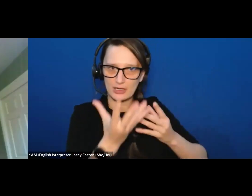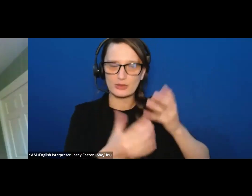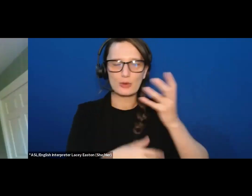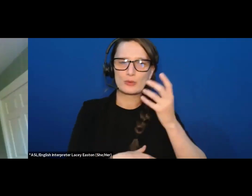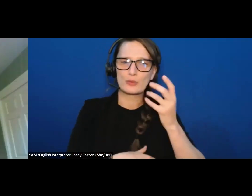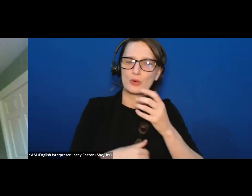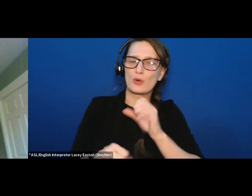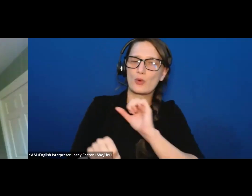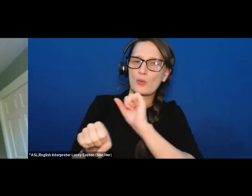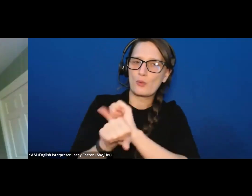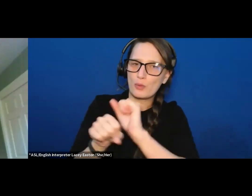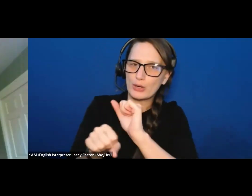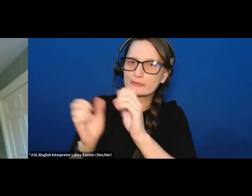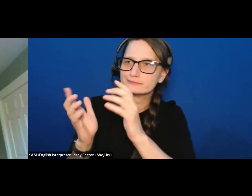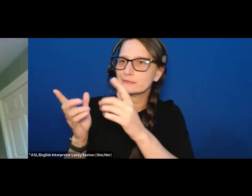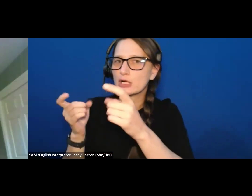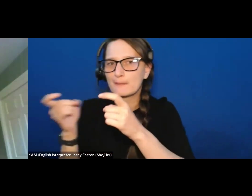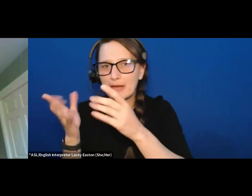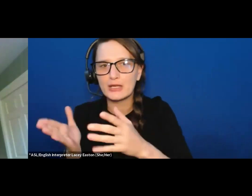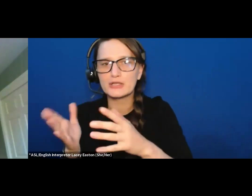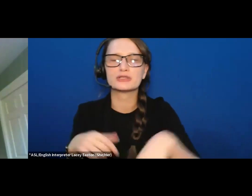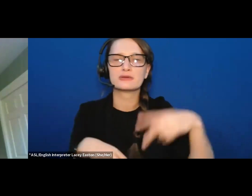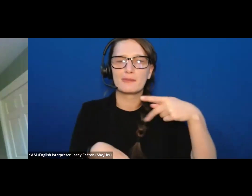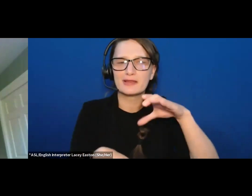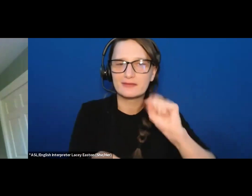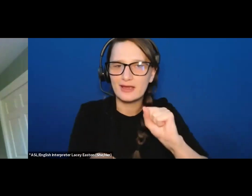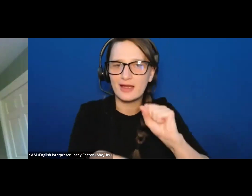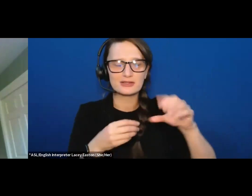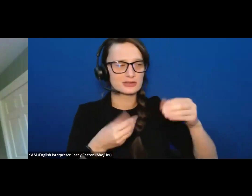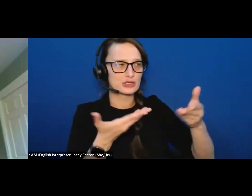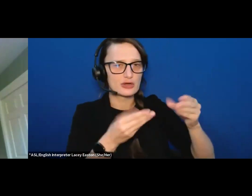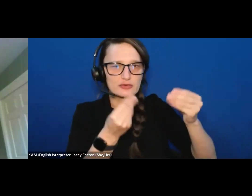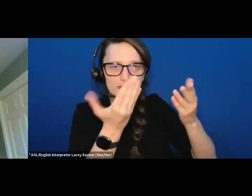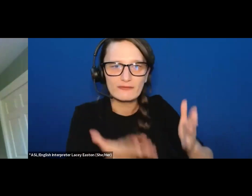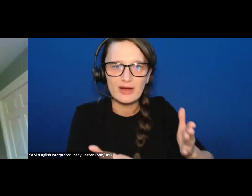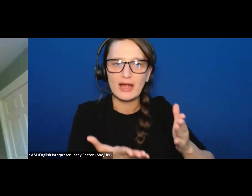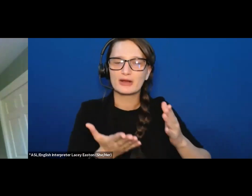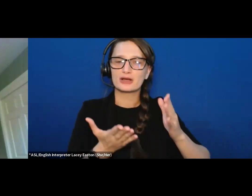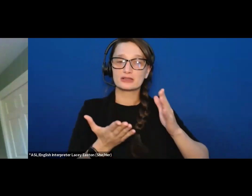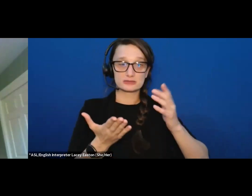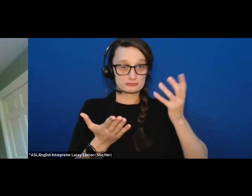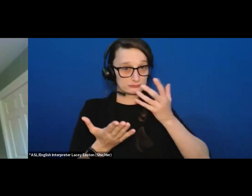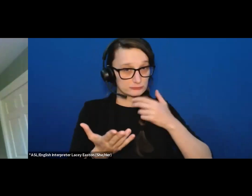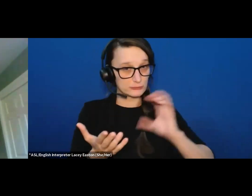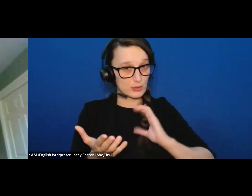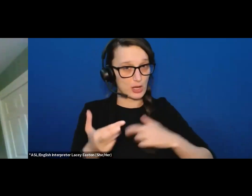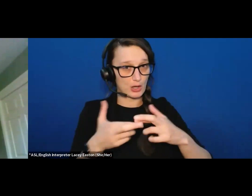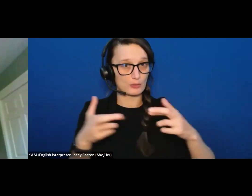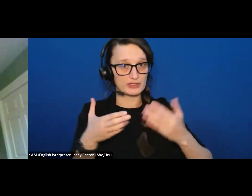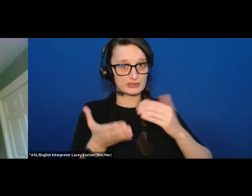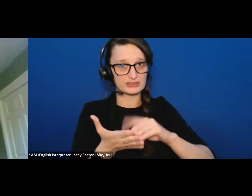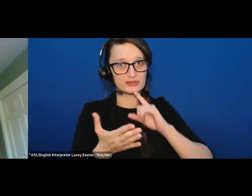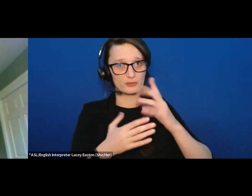PCSs and the service providers that are willing to do self-determination services, our regional center has really excelled in getting those numbers up